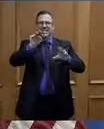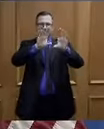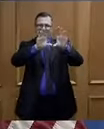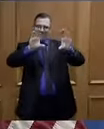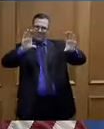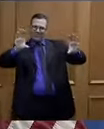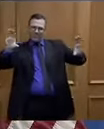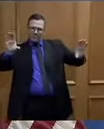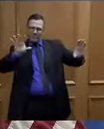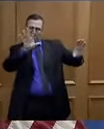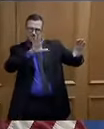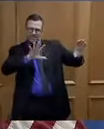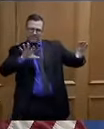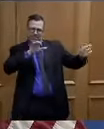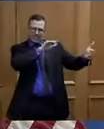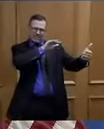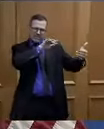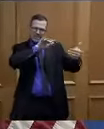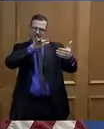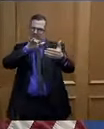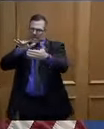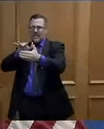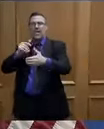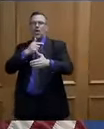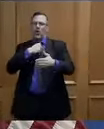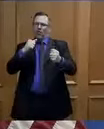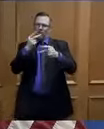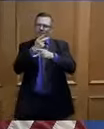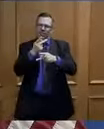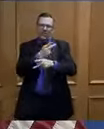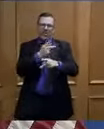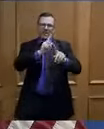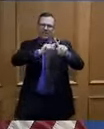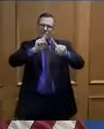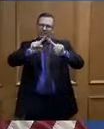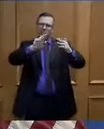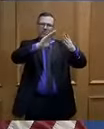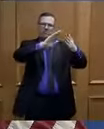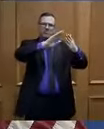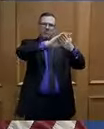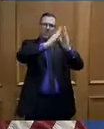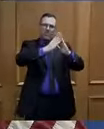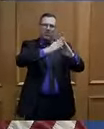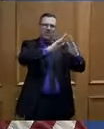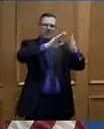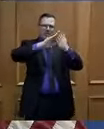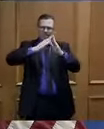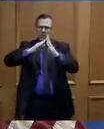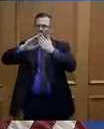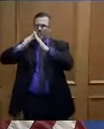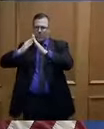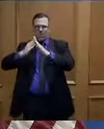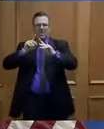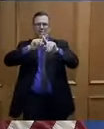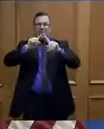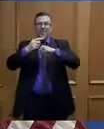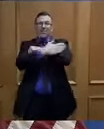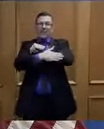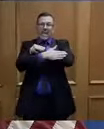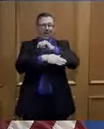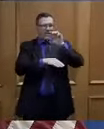how at the types of community spread we have in different counties. We're also analyzing the